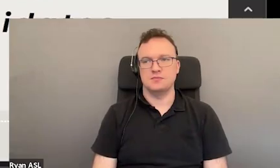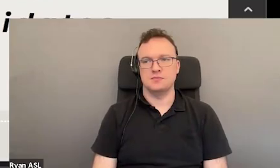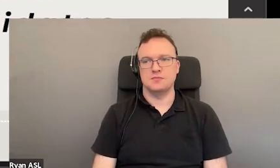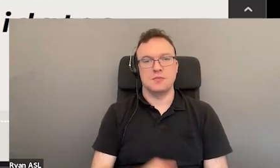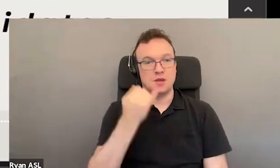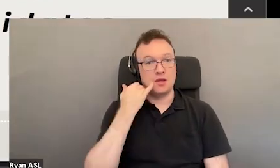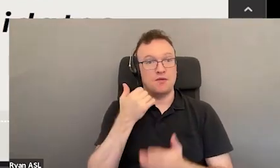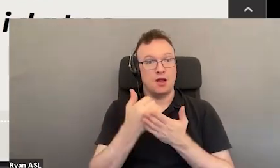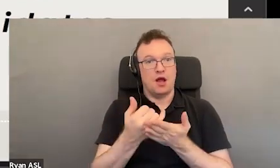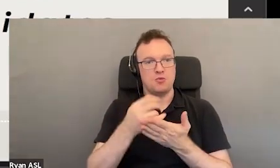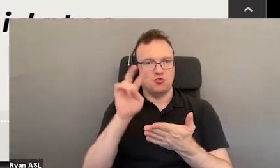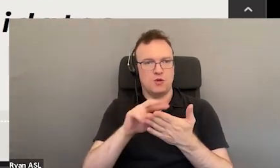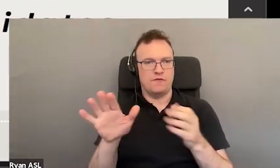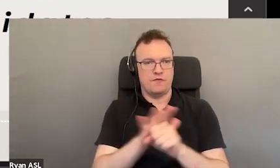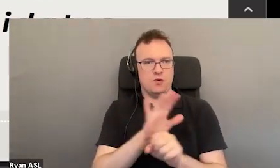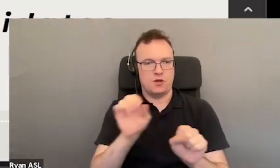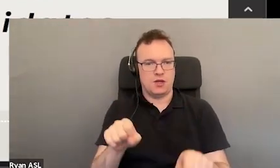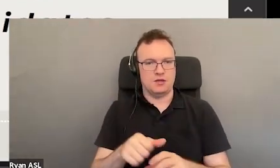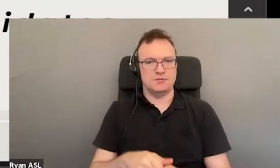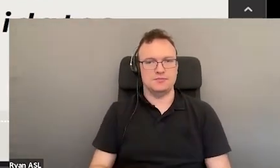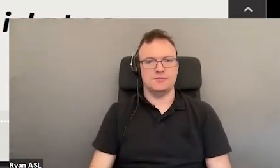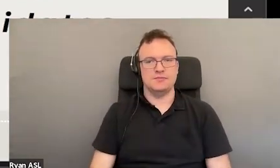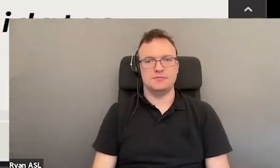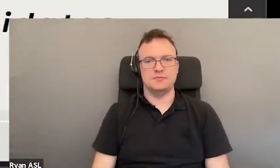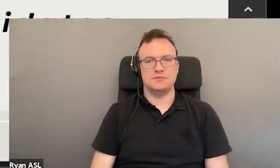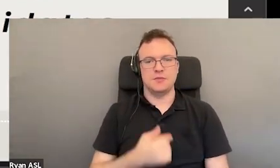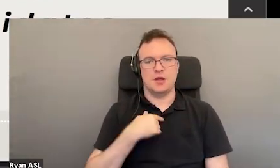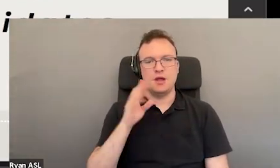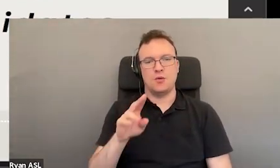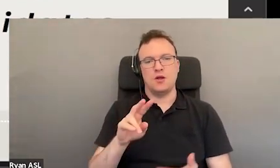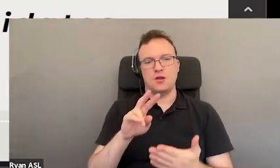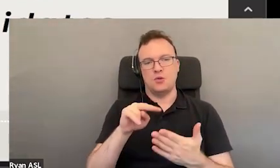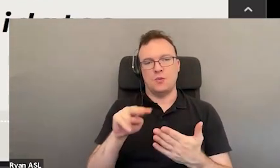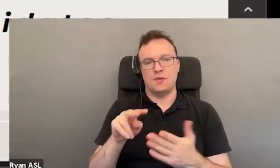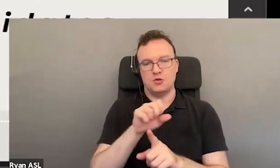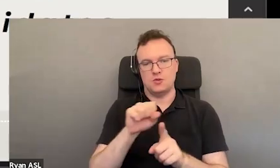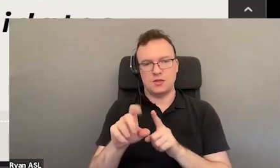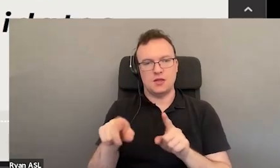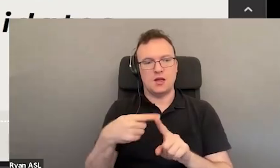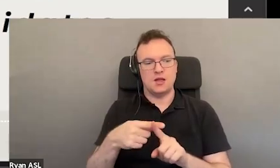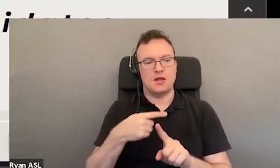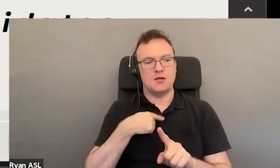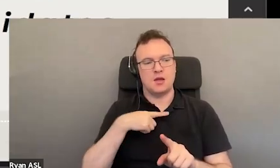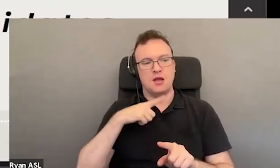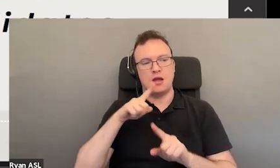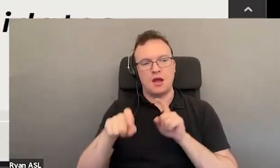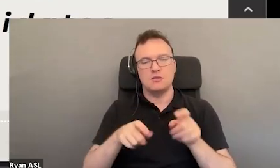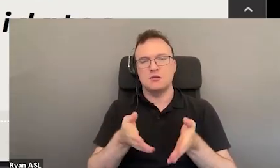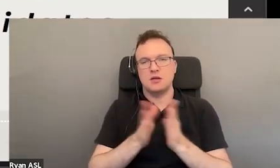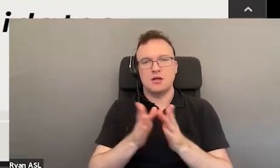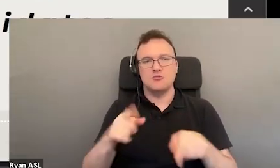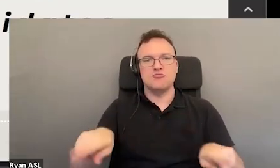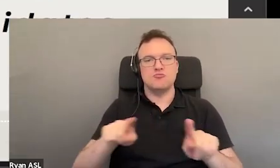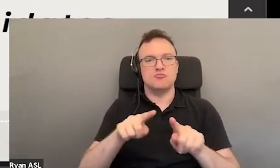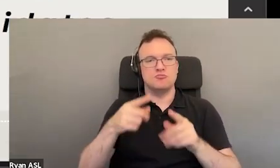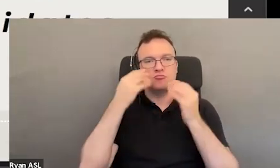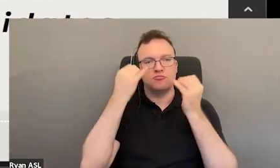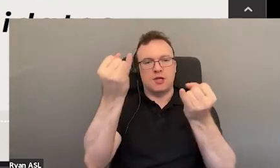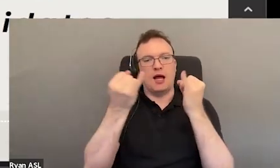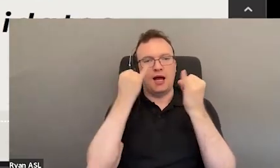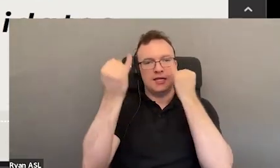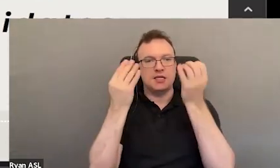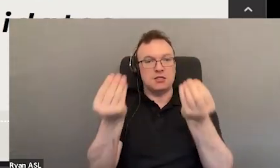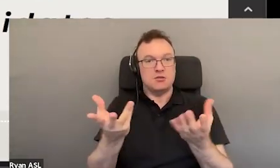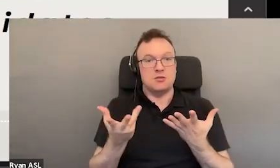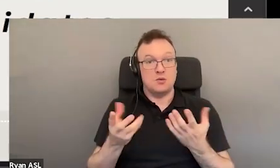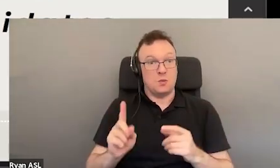you. So I'm going to go ahead and read through a scenario, and then I'm going to ask us to share some ideas in the chat.